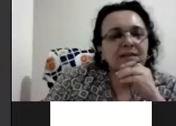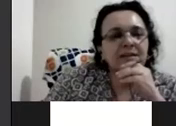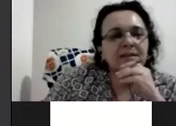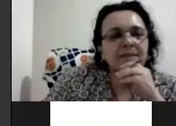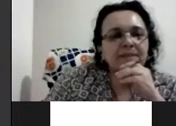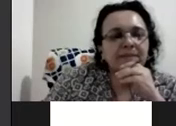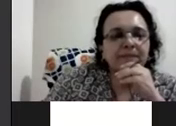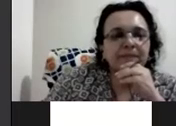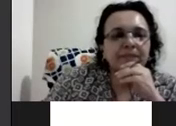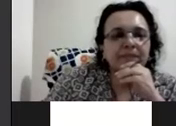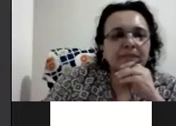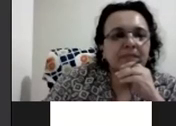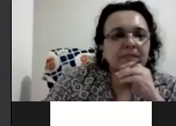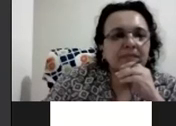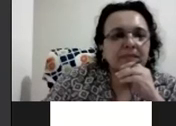Y a ver,